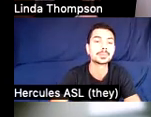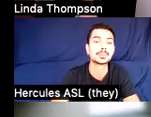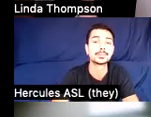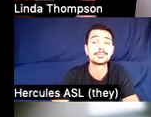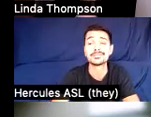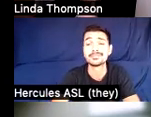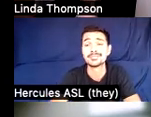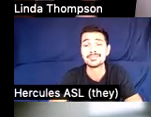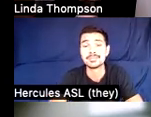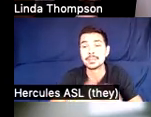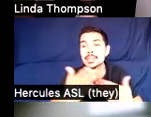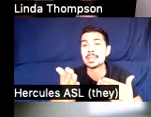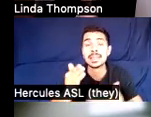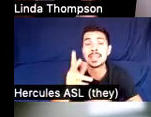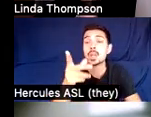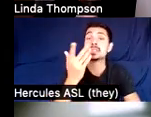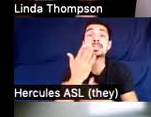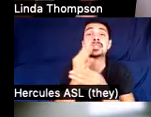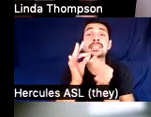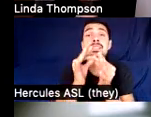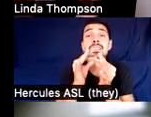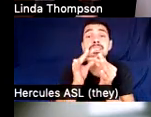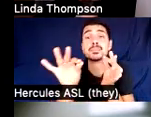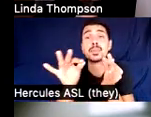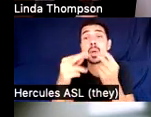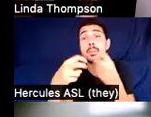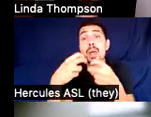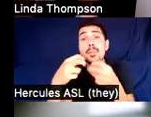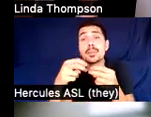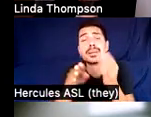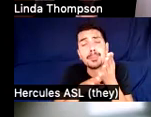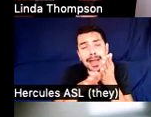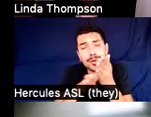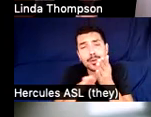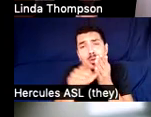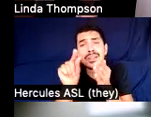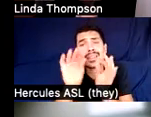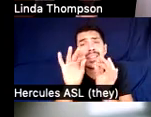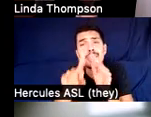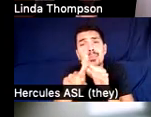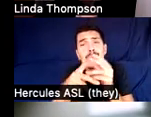also can become easily annoyed or overwhelmed by minor problems.